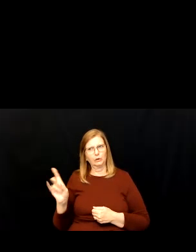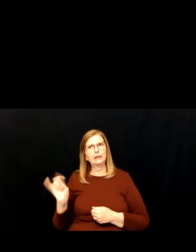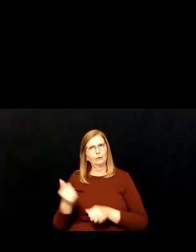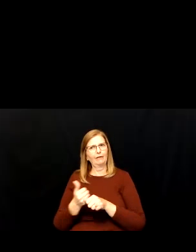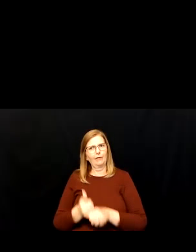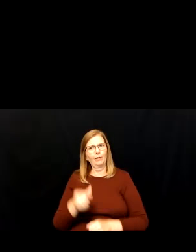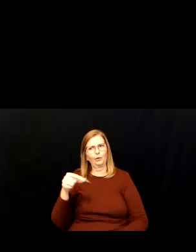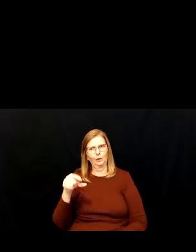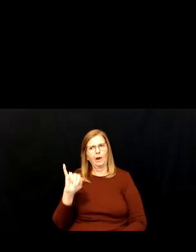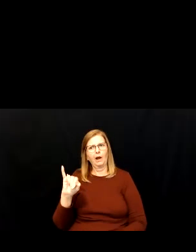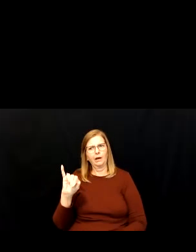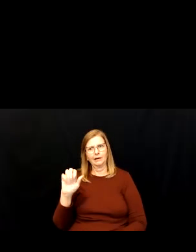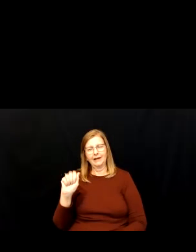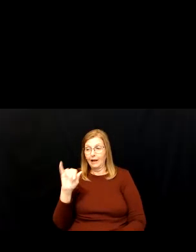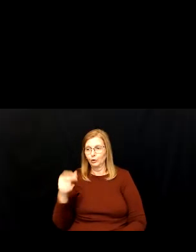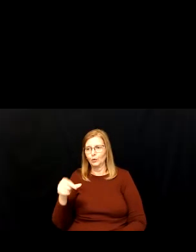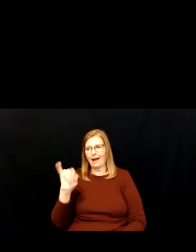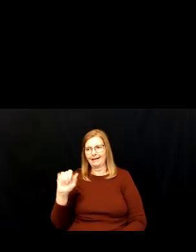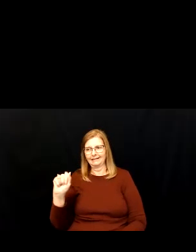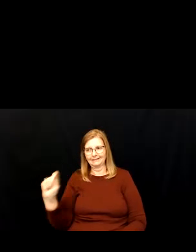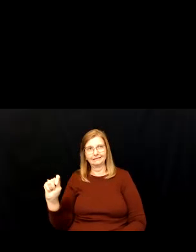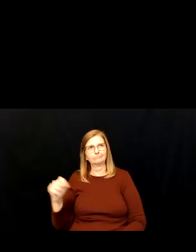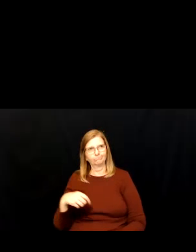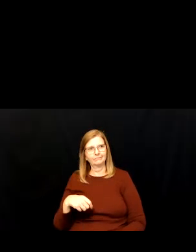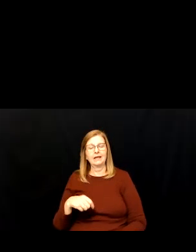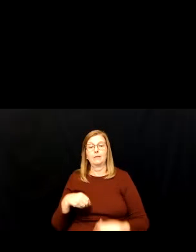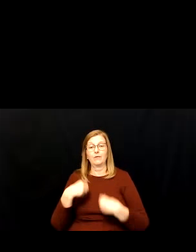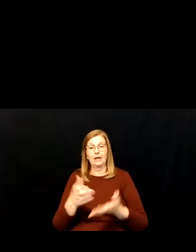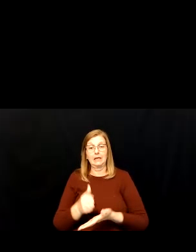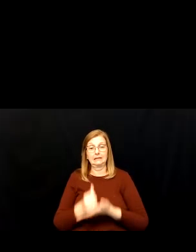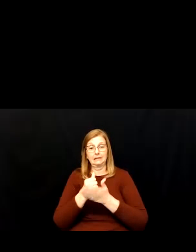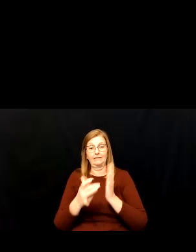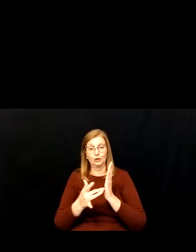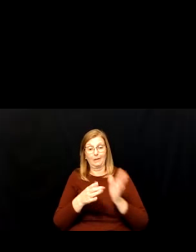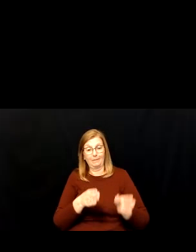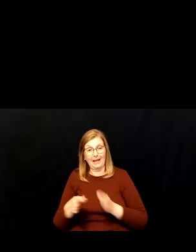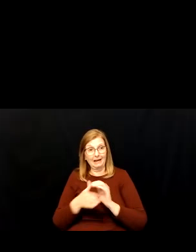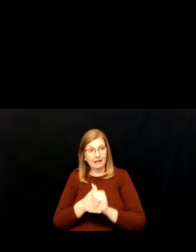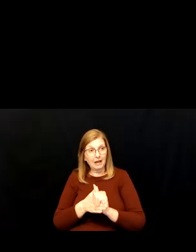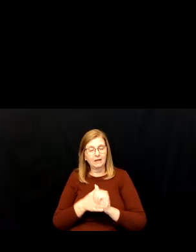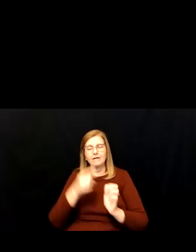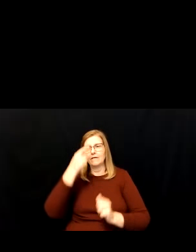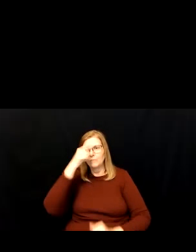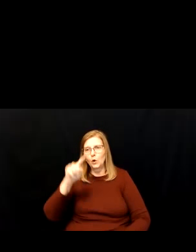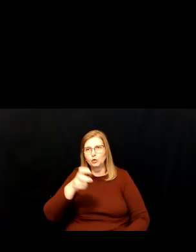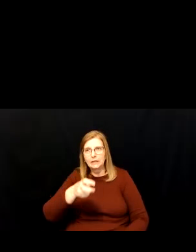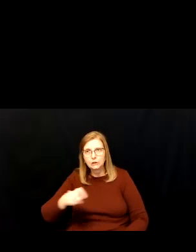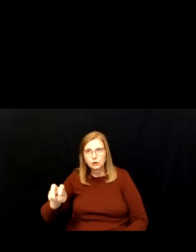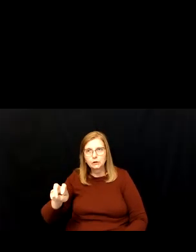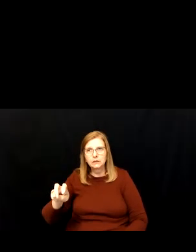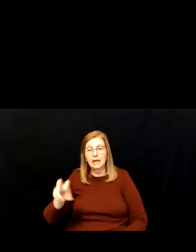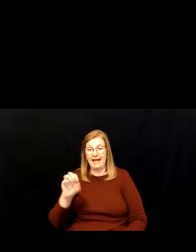you think? It then provides an assistive technology planning guide for transition. And this is what